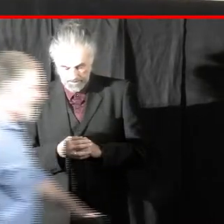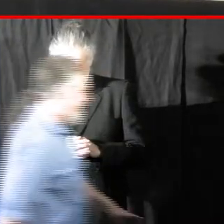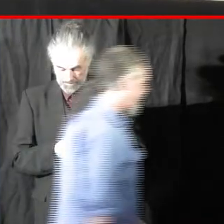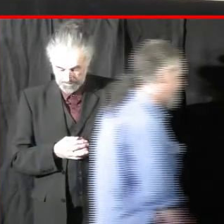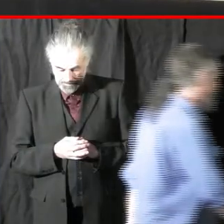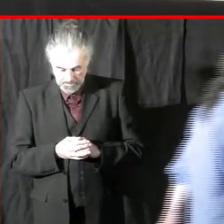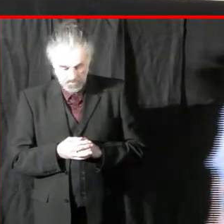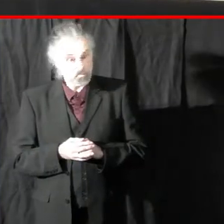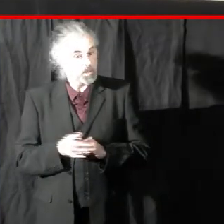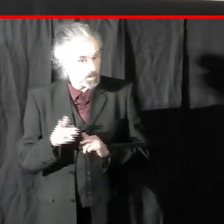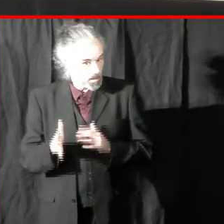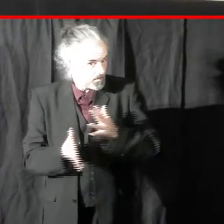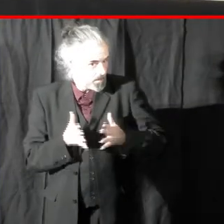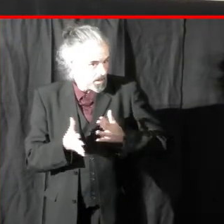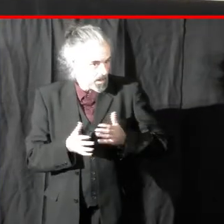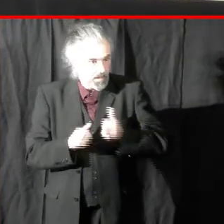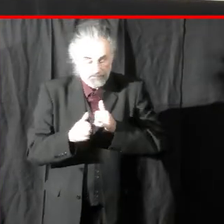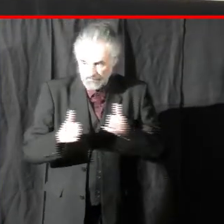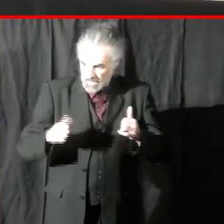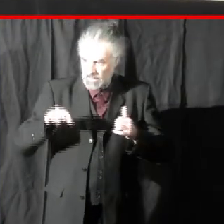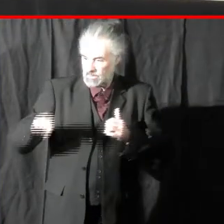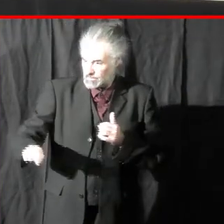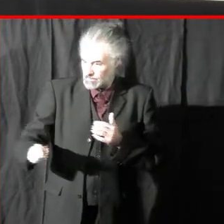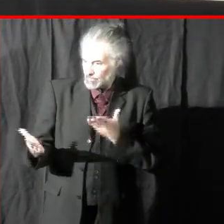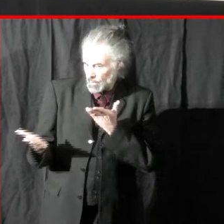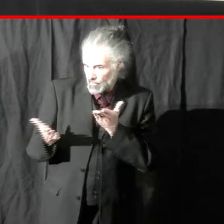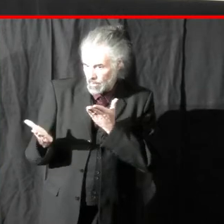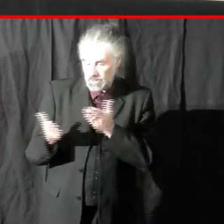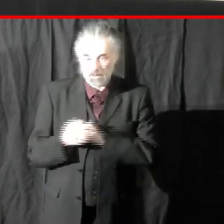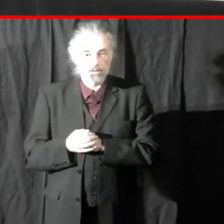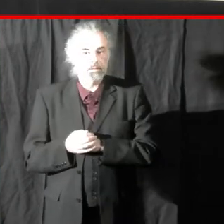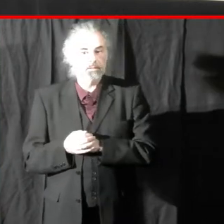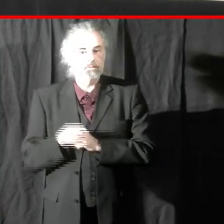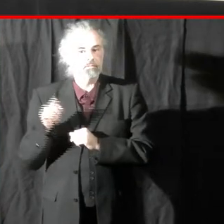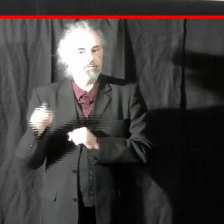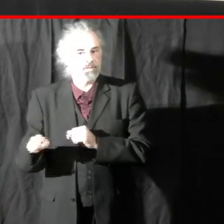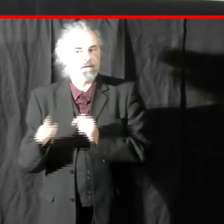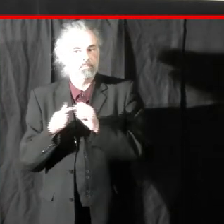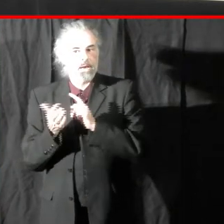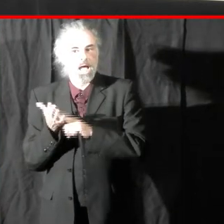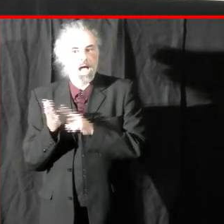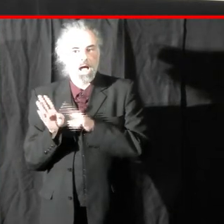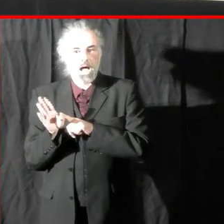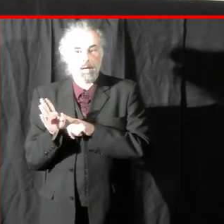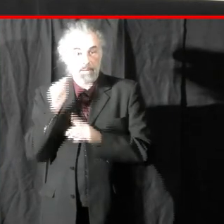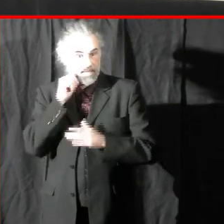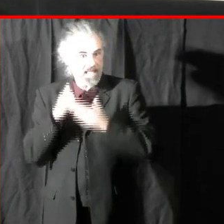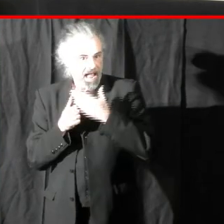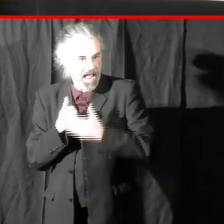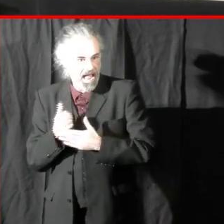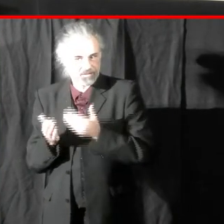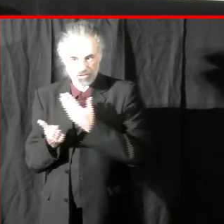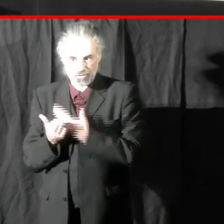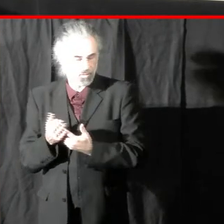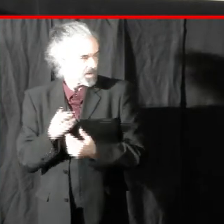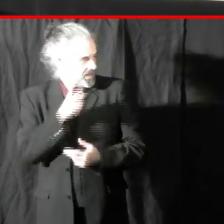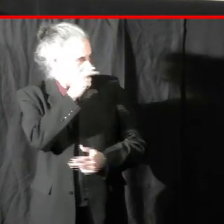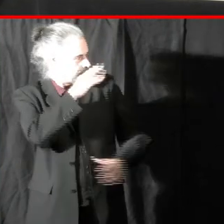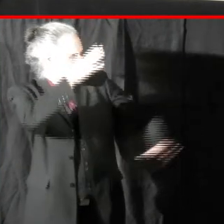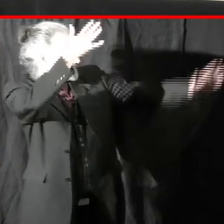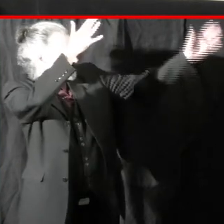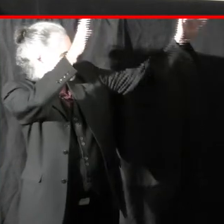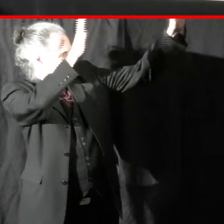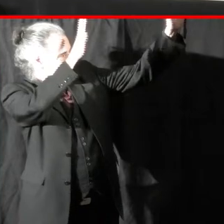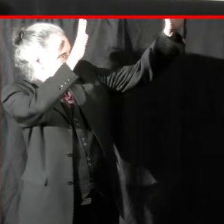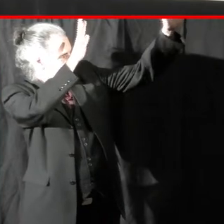And that brings us to the end of our play. So that's the end of the story. Can we give our actors a big round of applause,